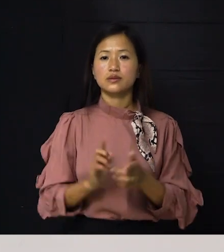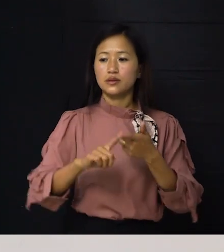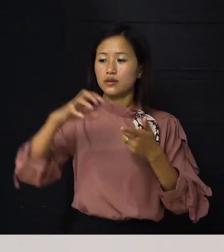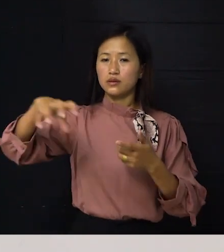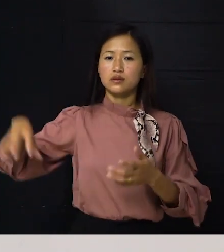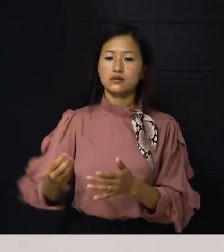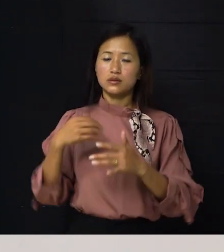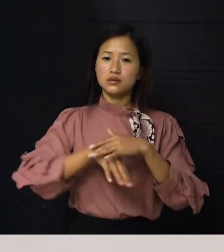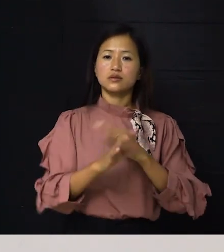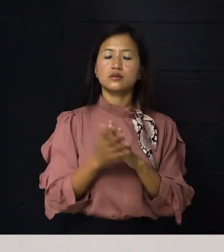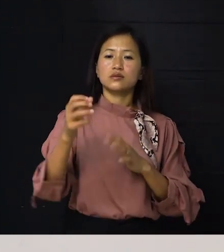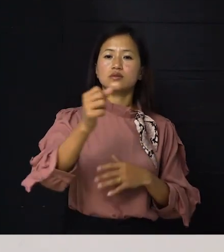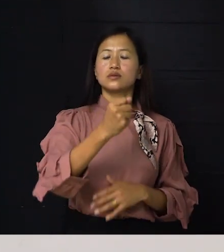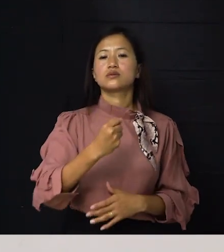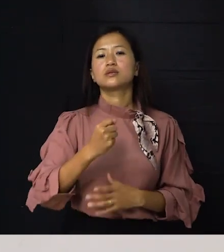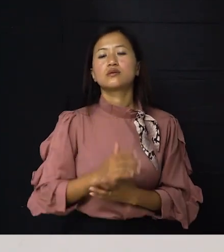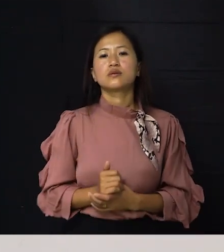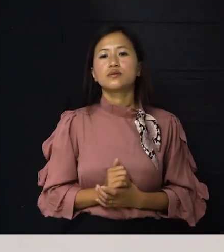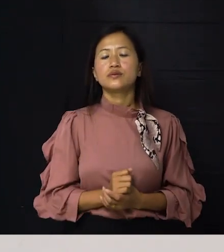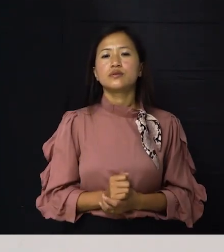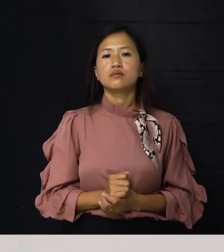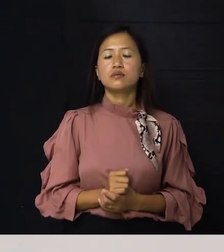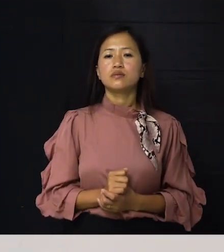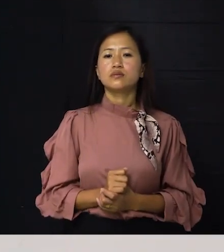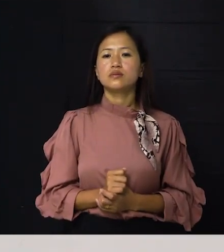under the control of this